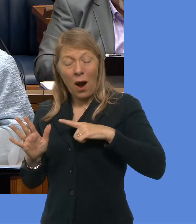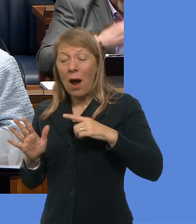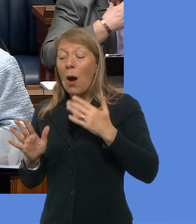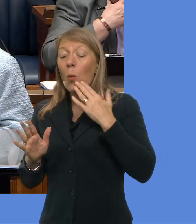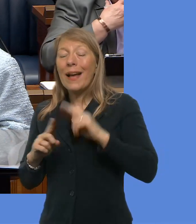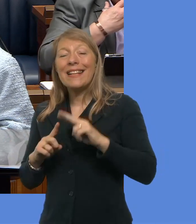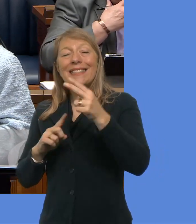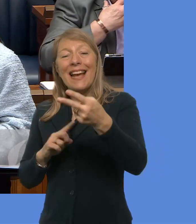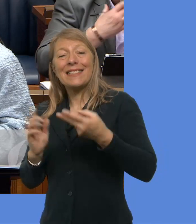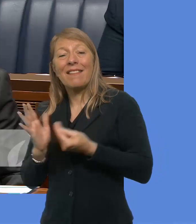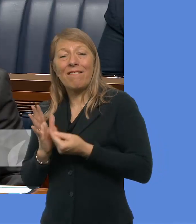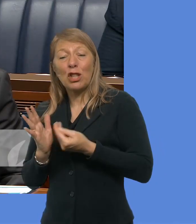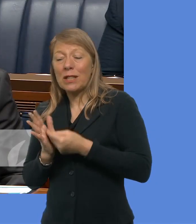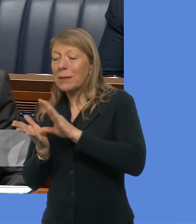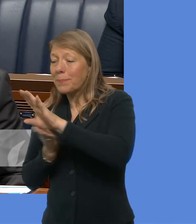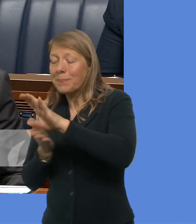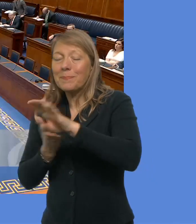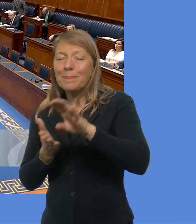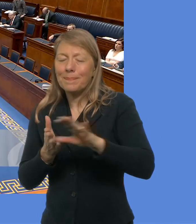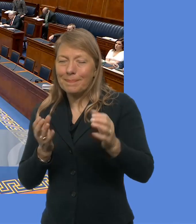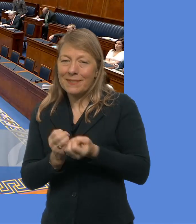envelopes provided to their departments.